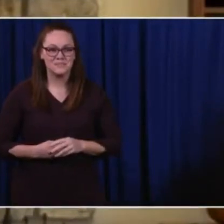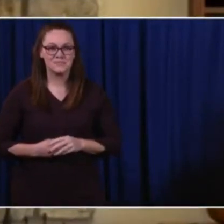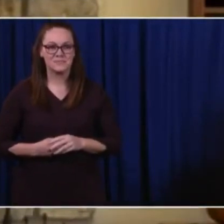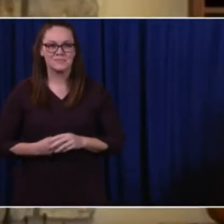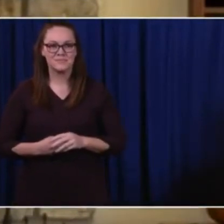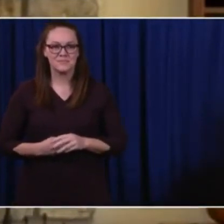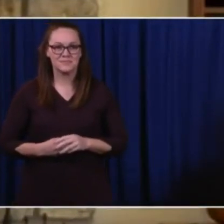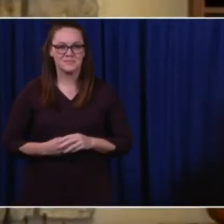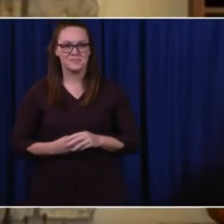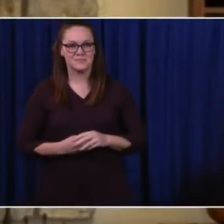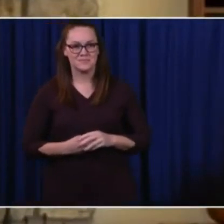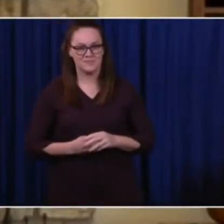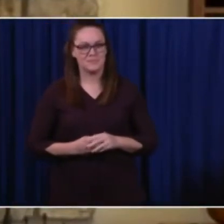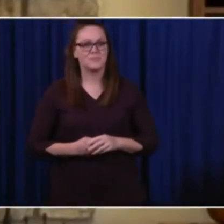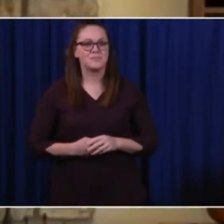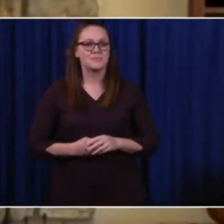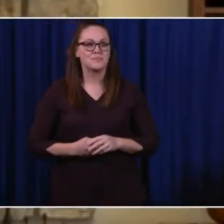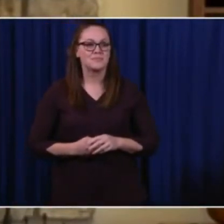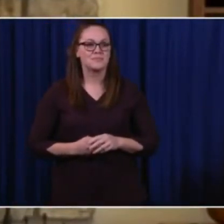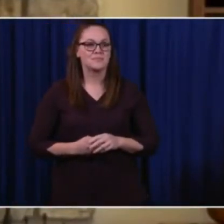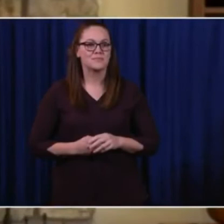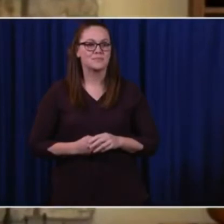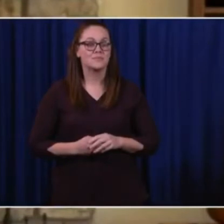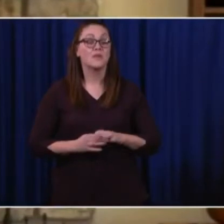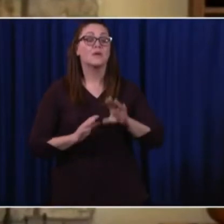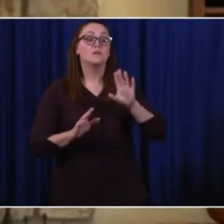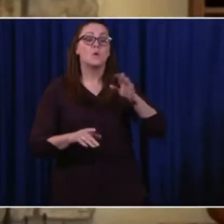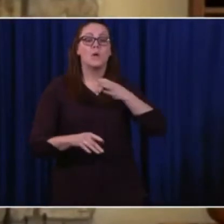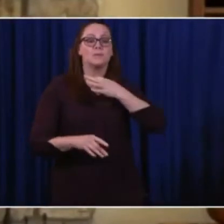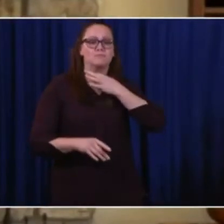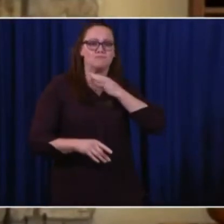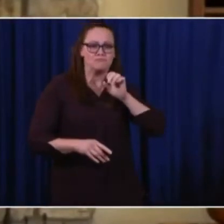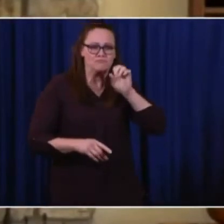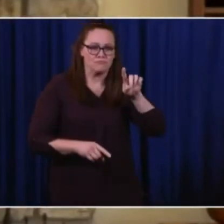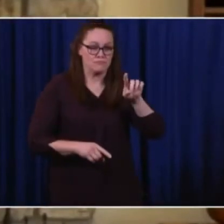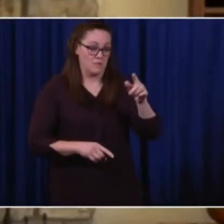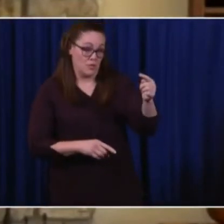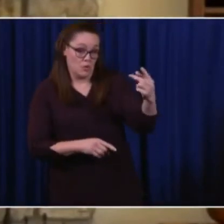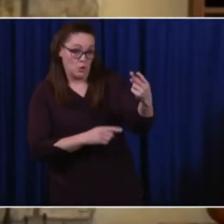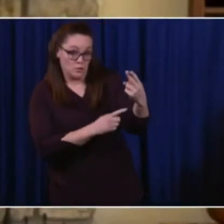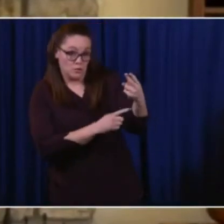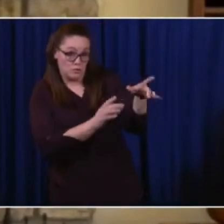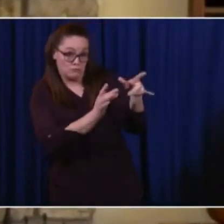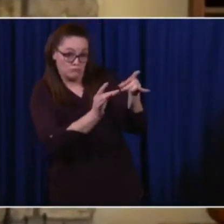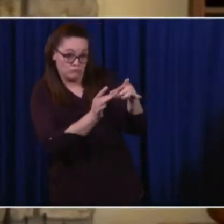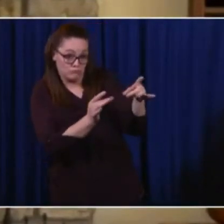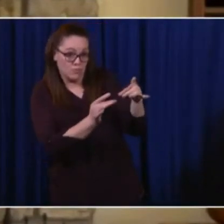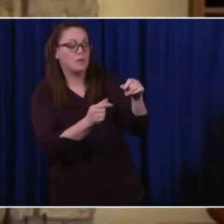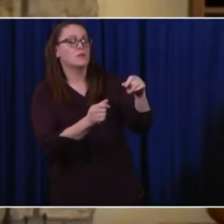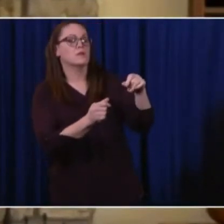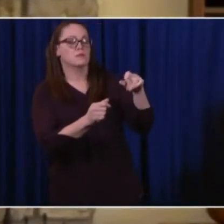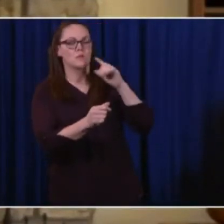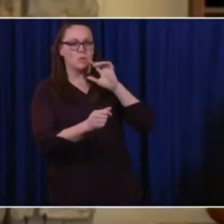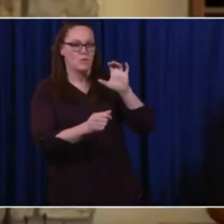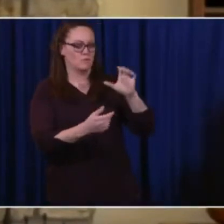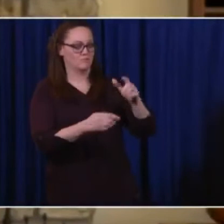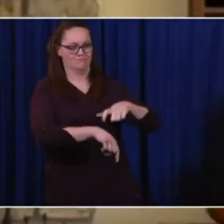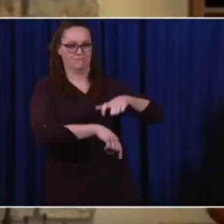Consider actually closing restaurants and bars on Thursday like you had previously talked about?